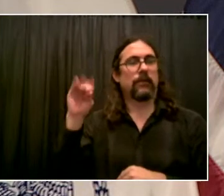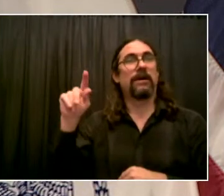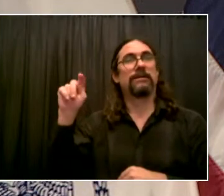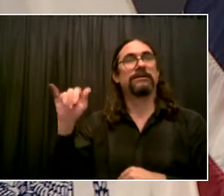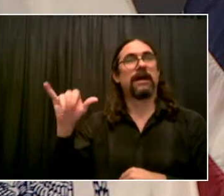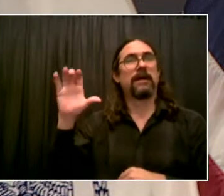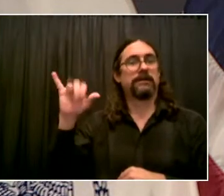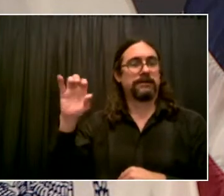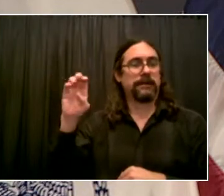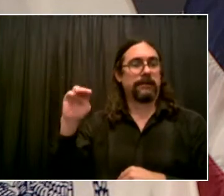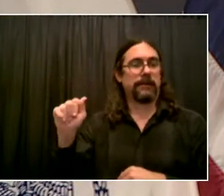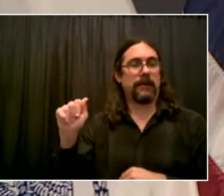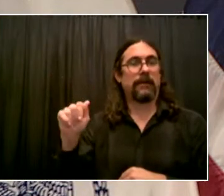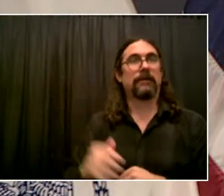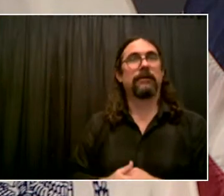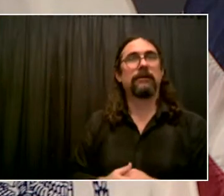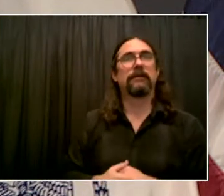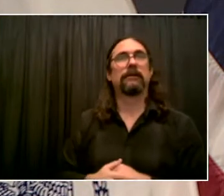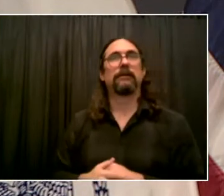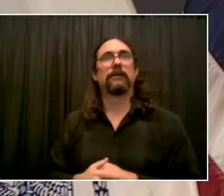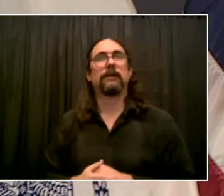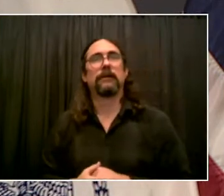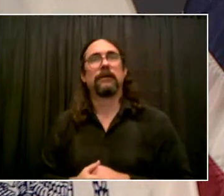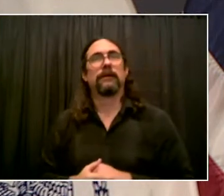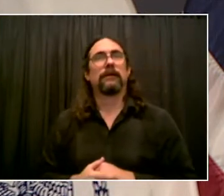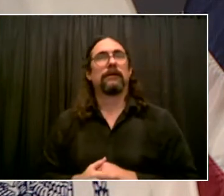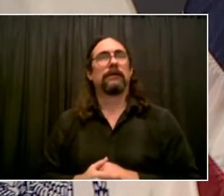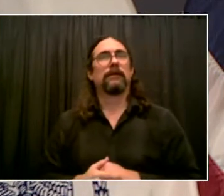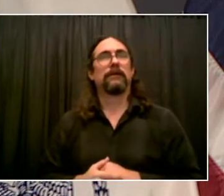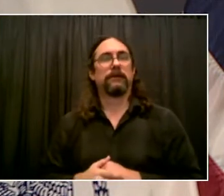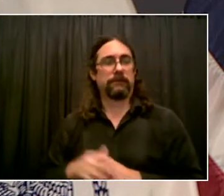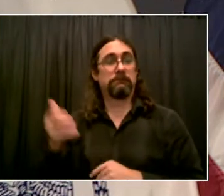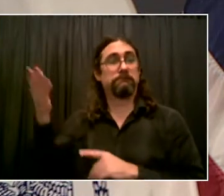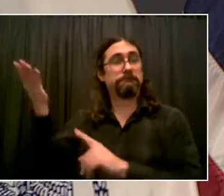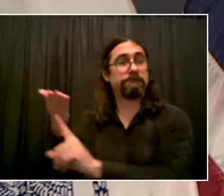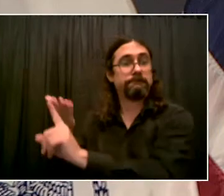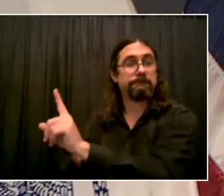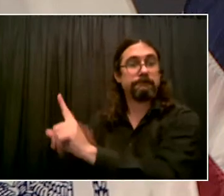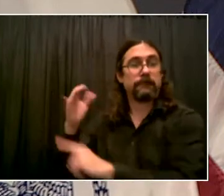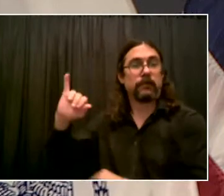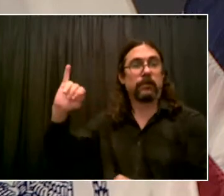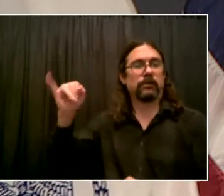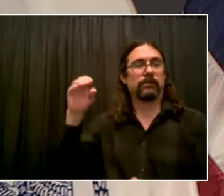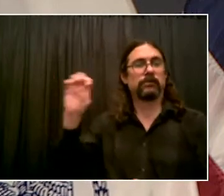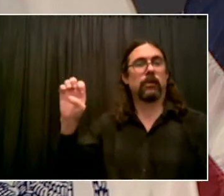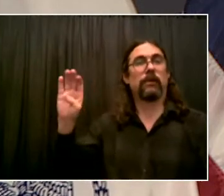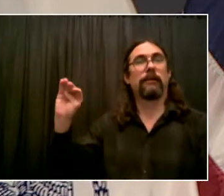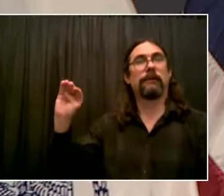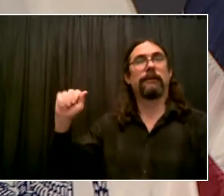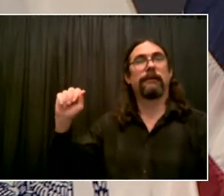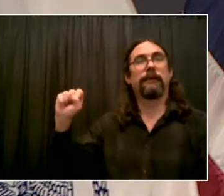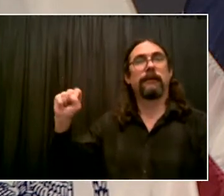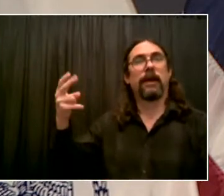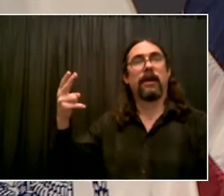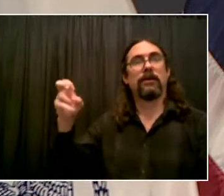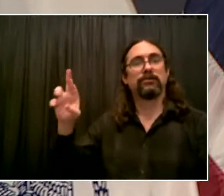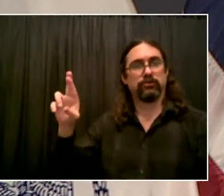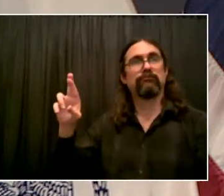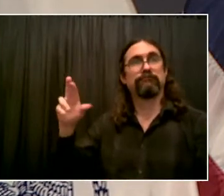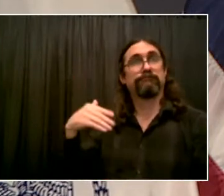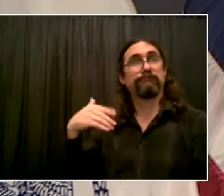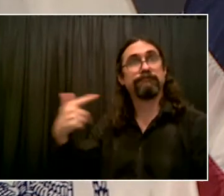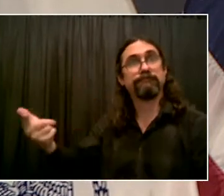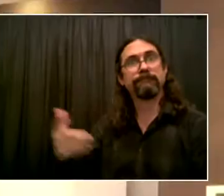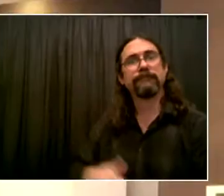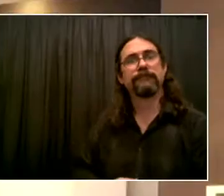Thank you, Mr. Mayor. Wow, that was a great introduction. As president of NATO of New York, we are very, very proud to partner with the city on this. And